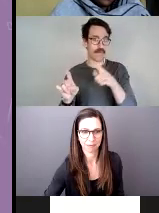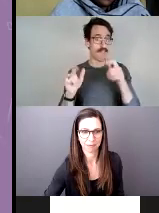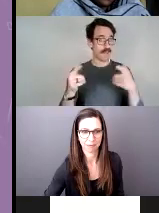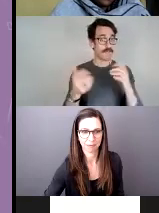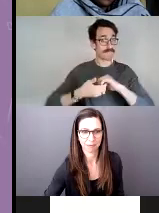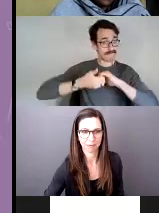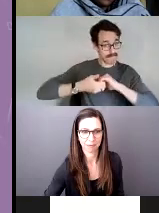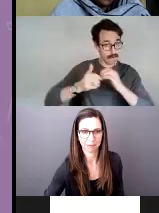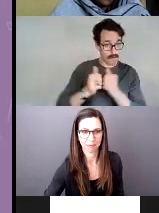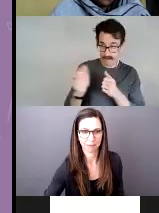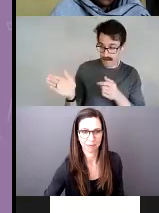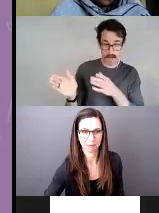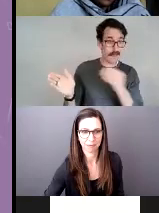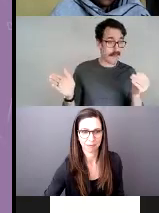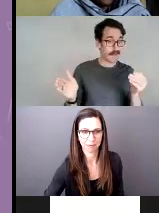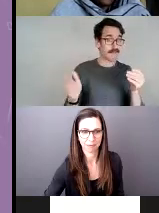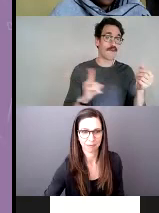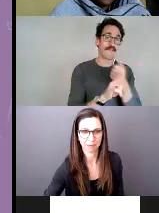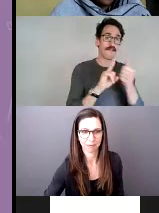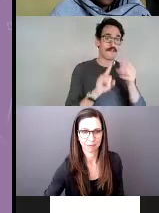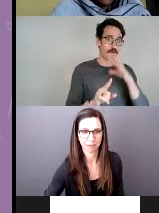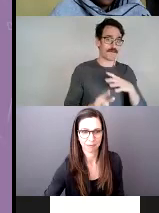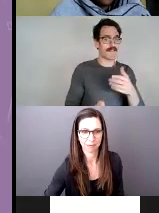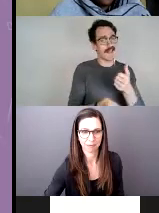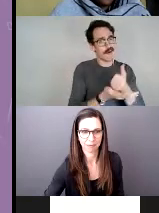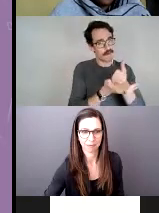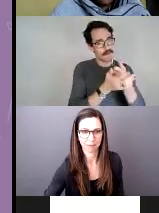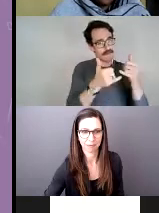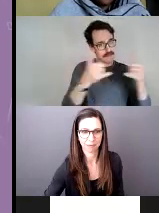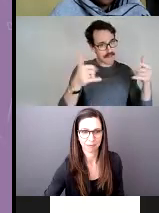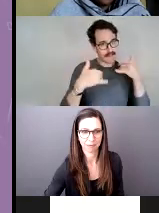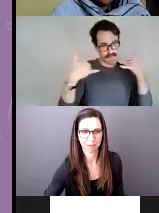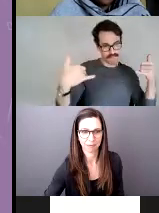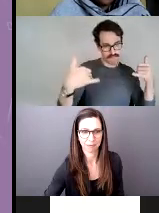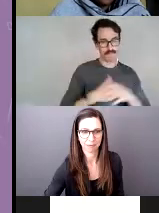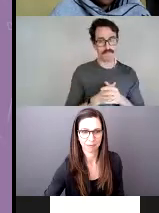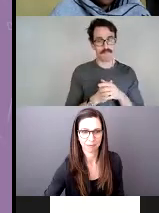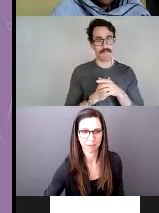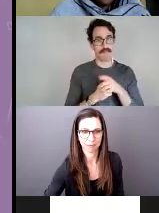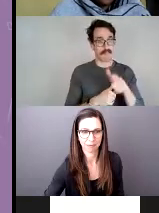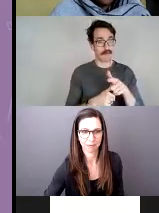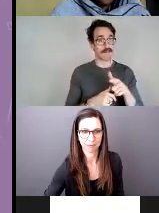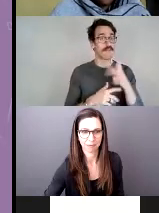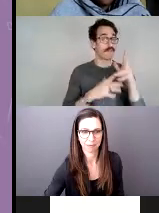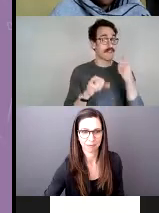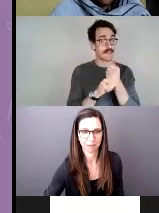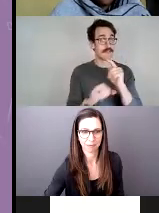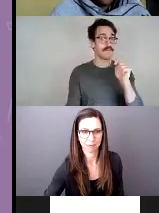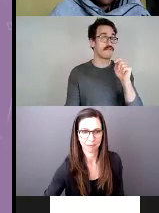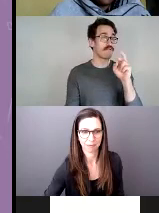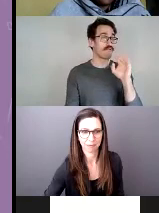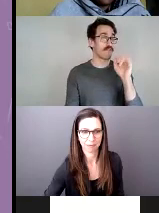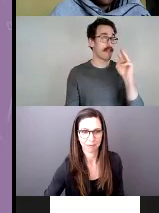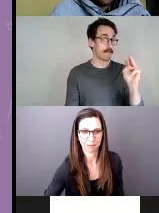between them and the Assaulted Women's Helpline. And we were operating on a 3-year Trillium grant. And essentially the